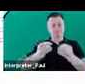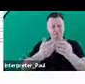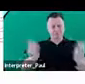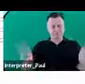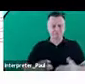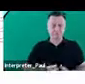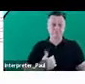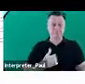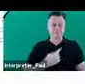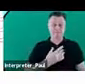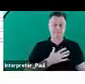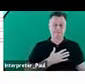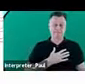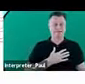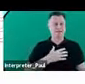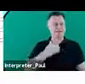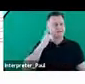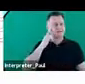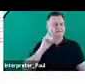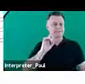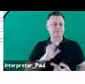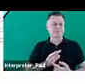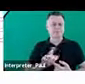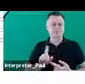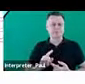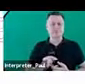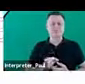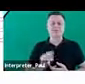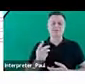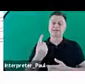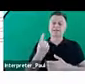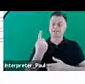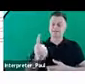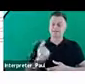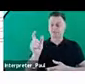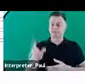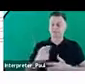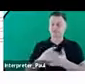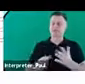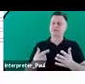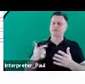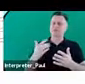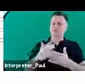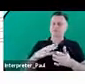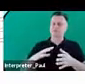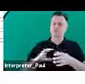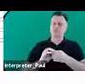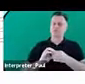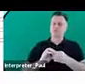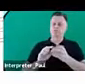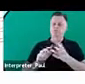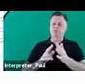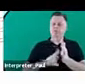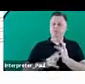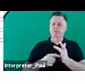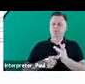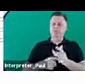really important that the individual takes ownership for this, that the individual is starting their relationship with the employer. And